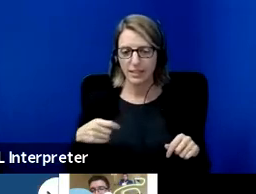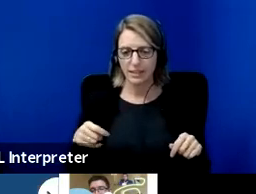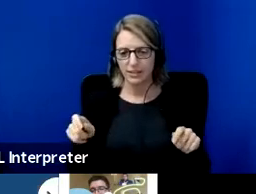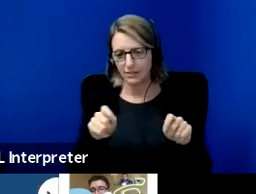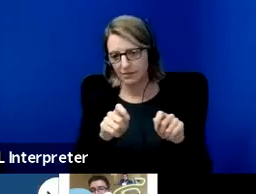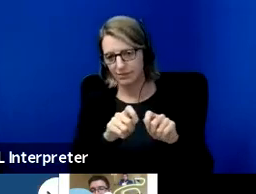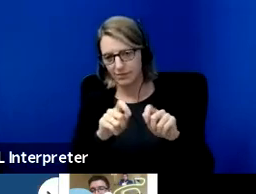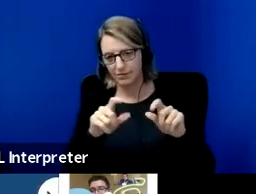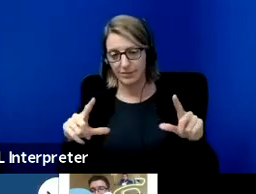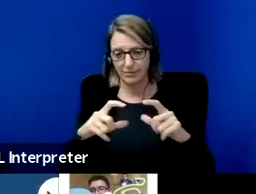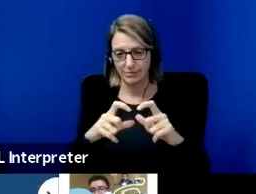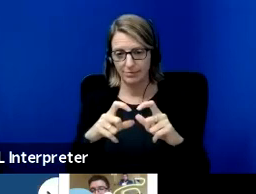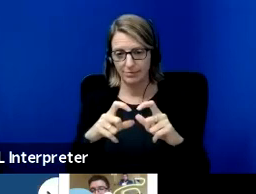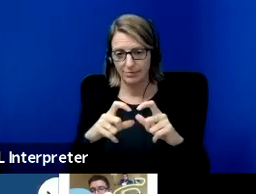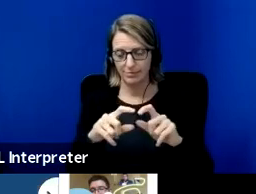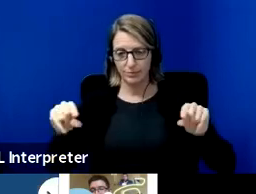long.